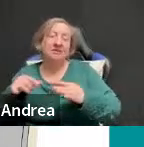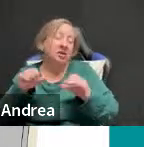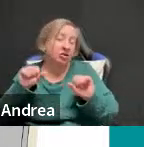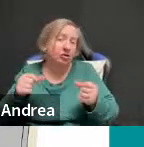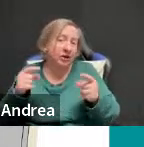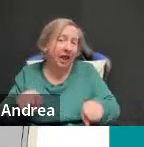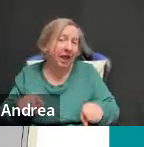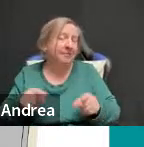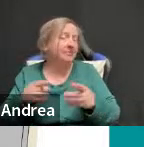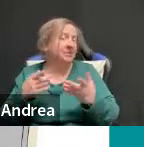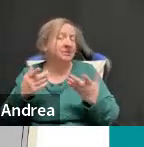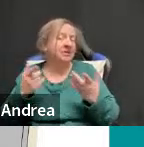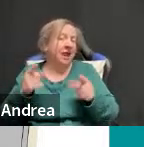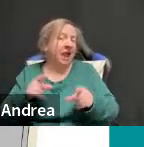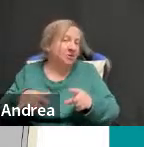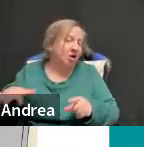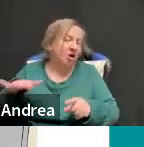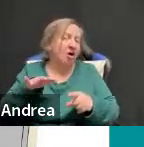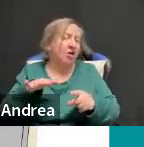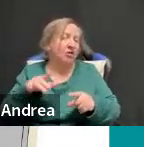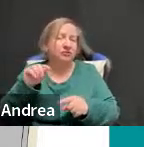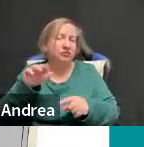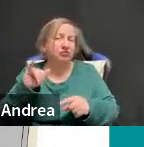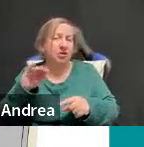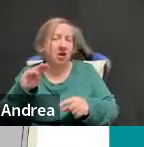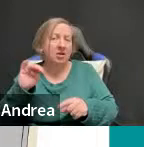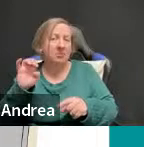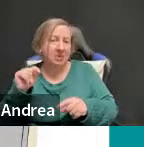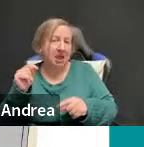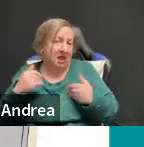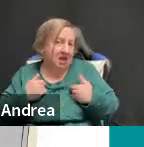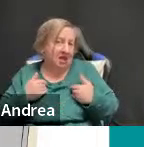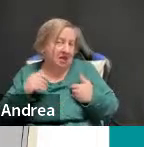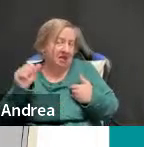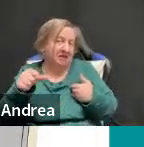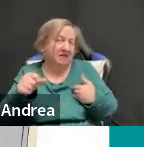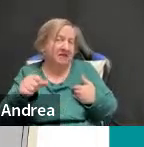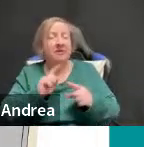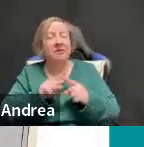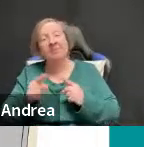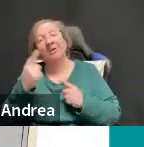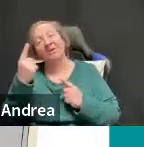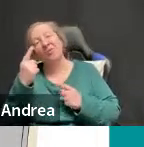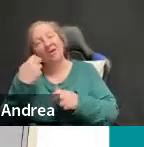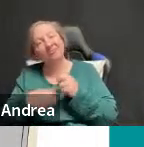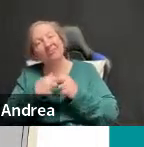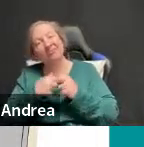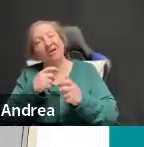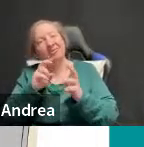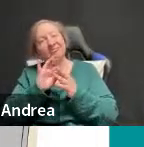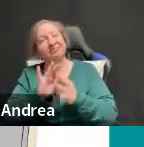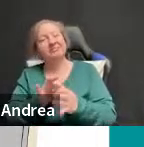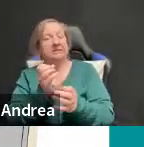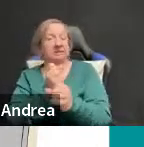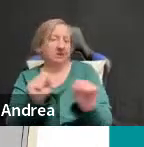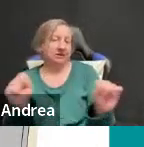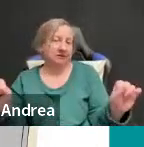the TriMet system. However, it is, one issue of safety.